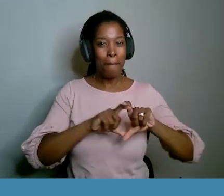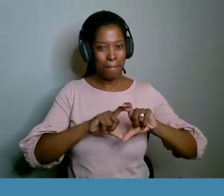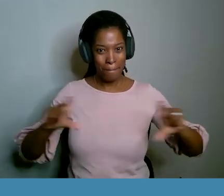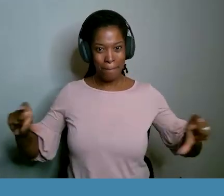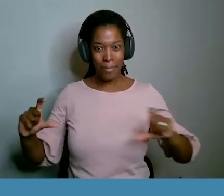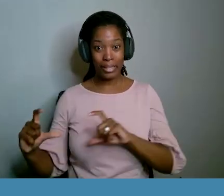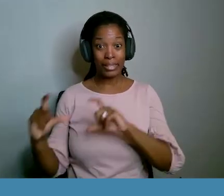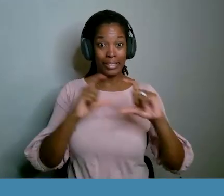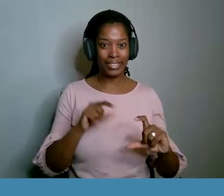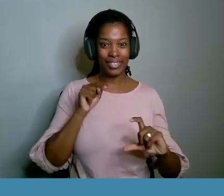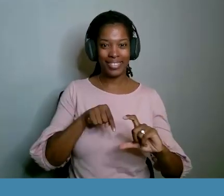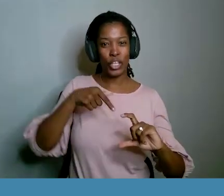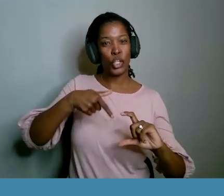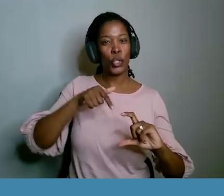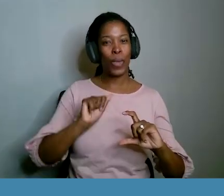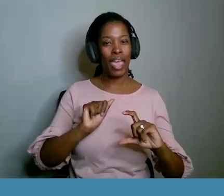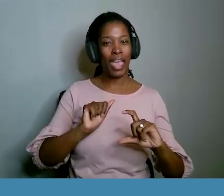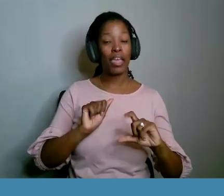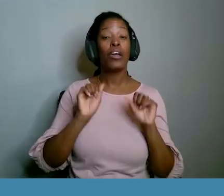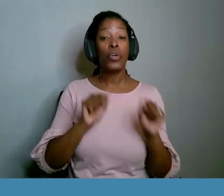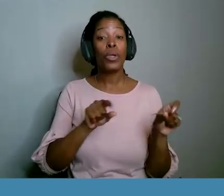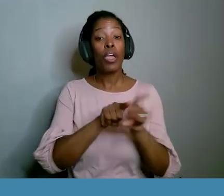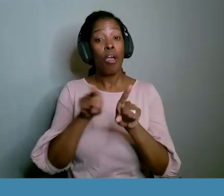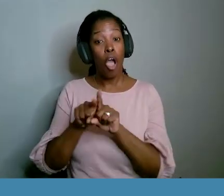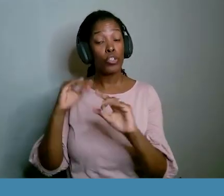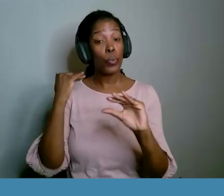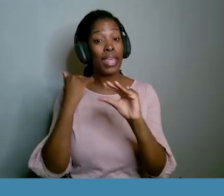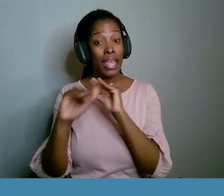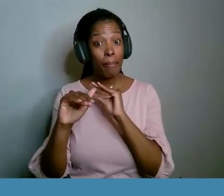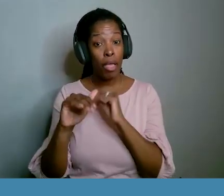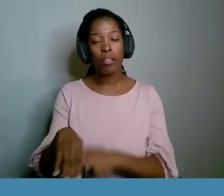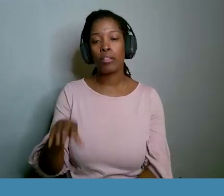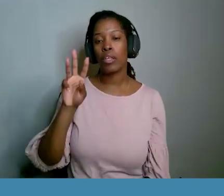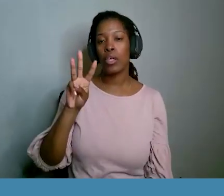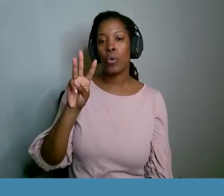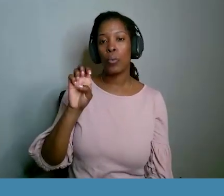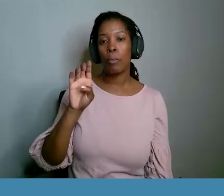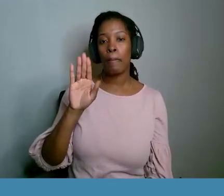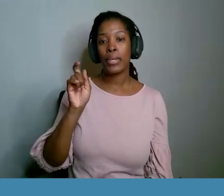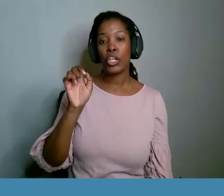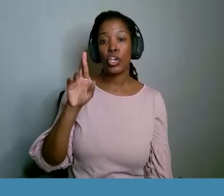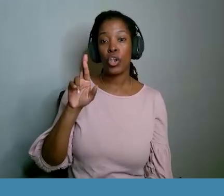can also send your questions to the email address